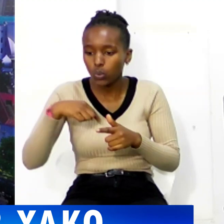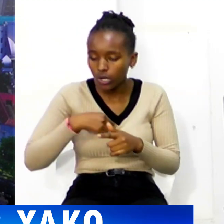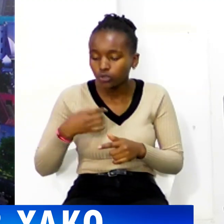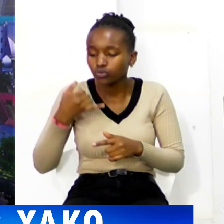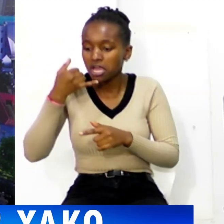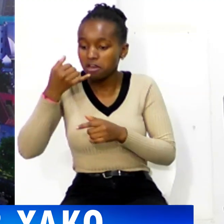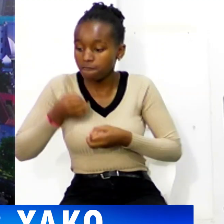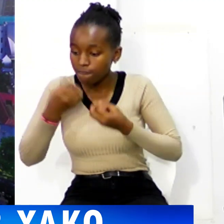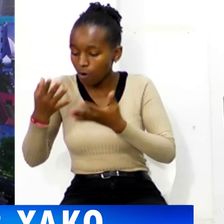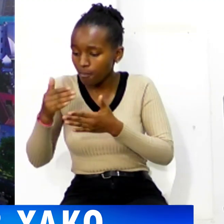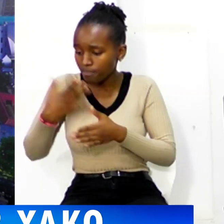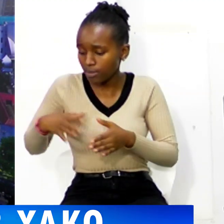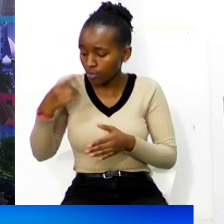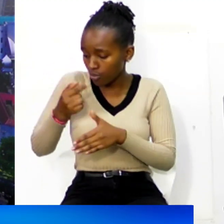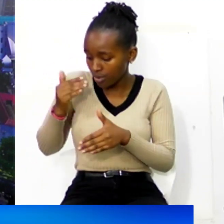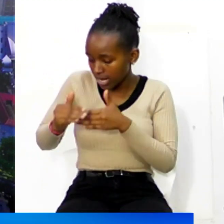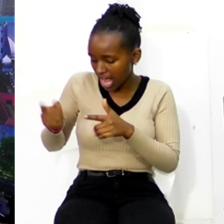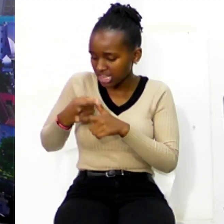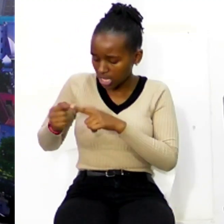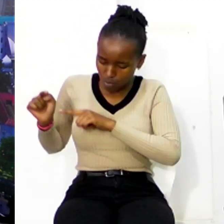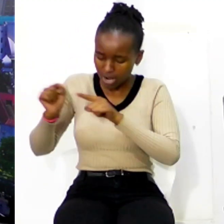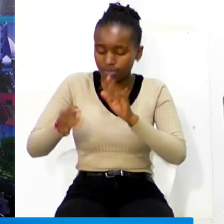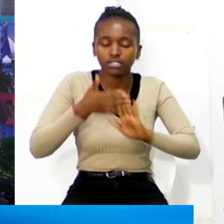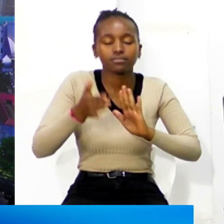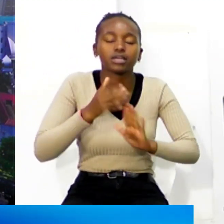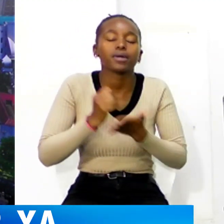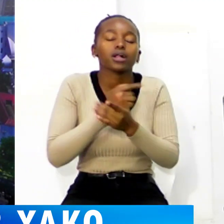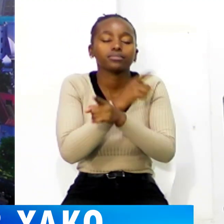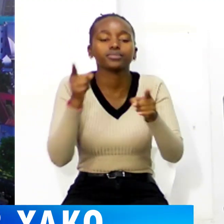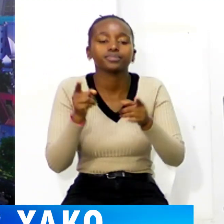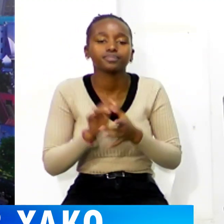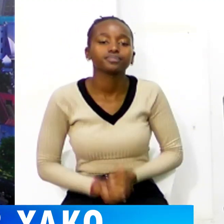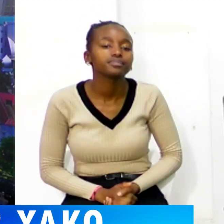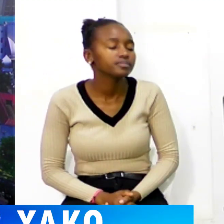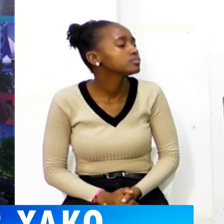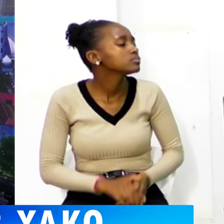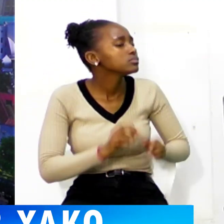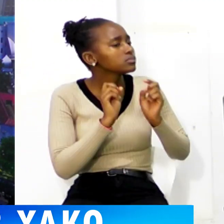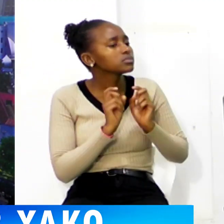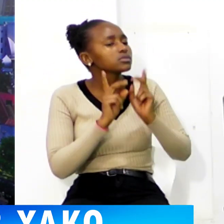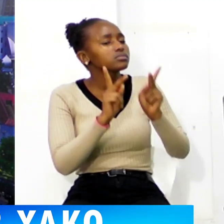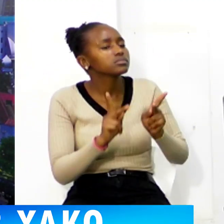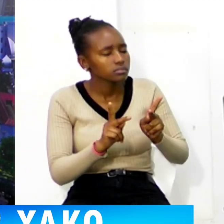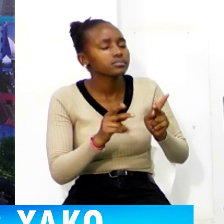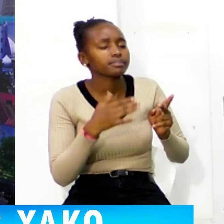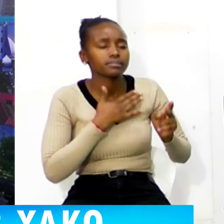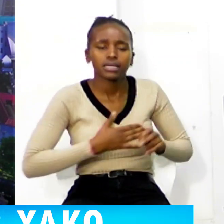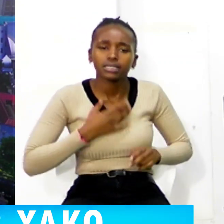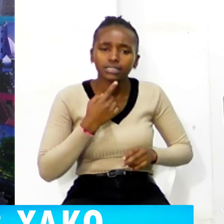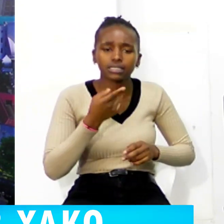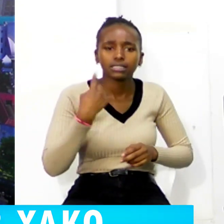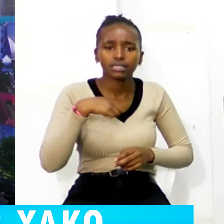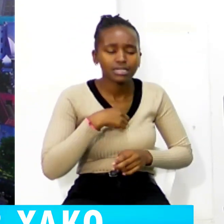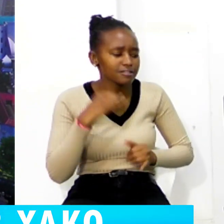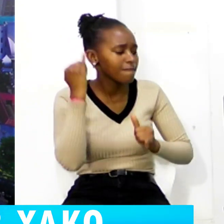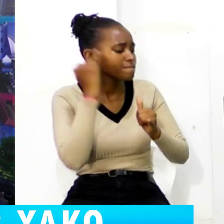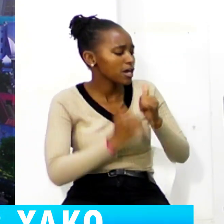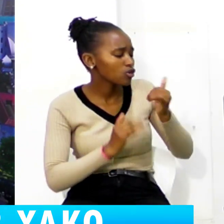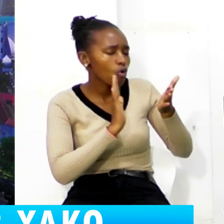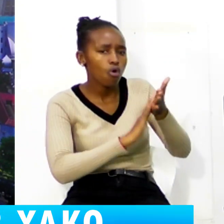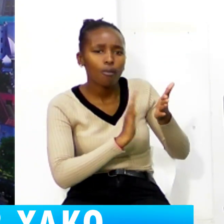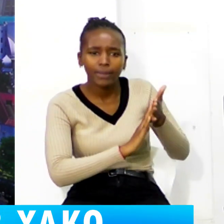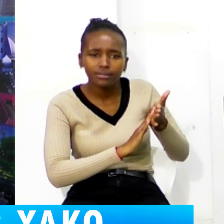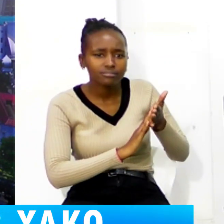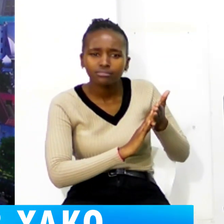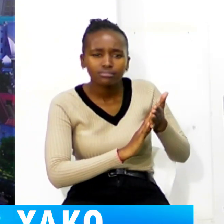to respond to the concern. Okay. Yes. Now, what would be your final remarks